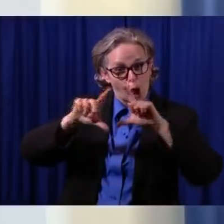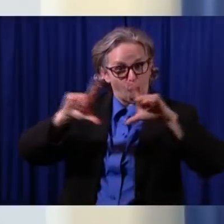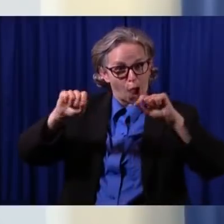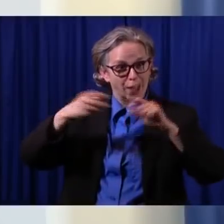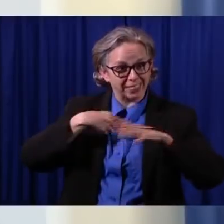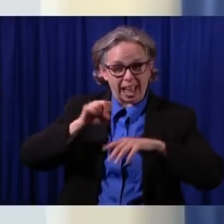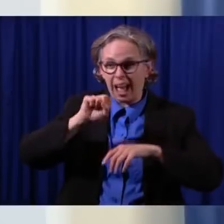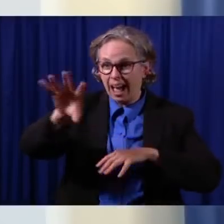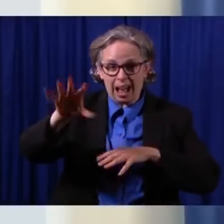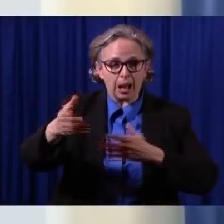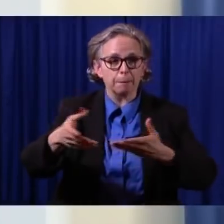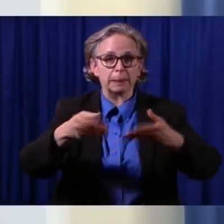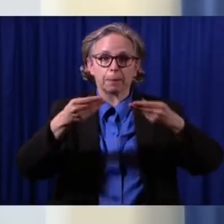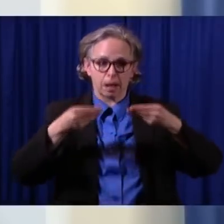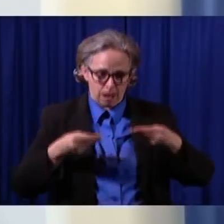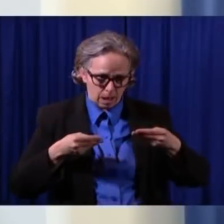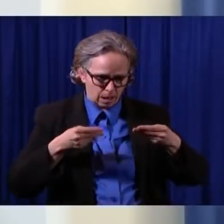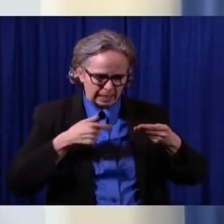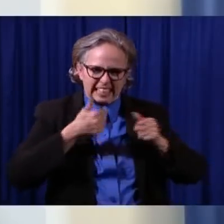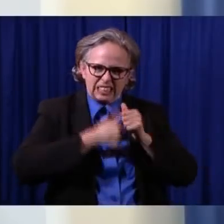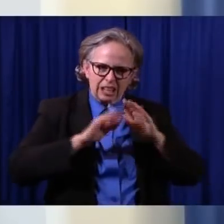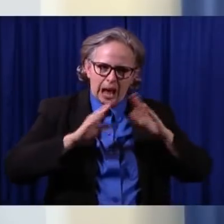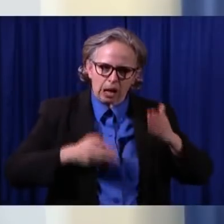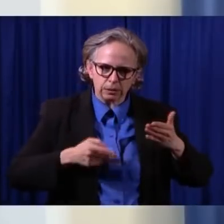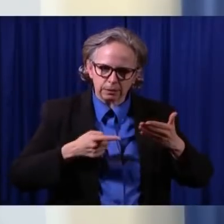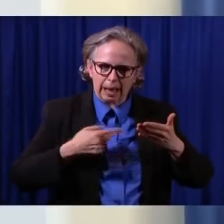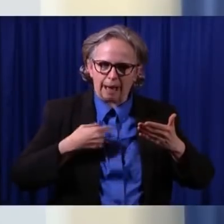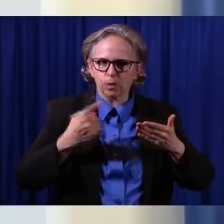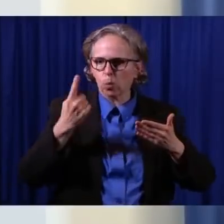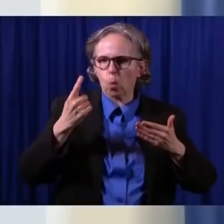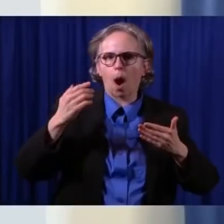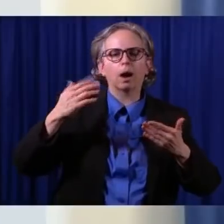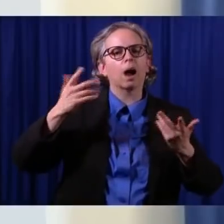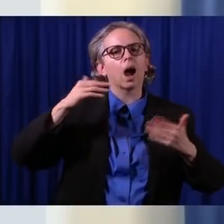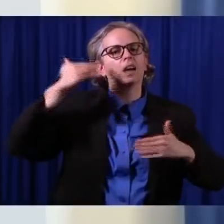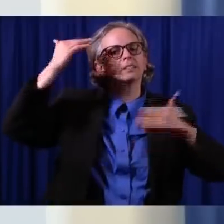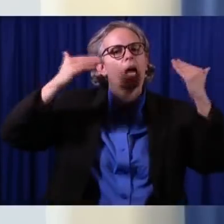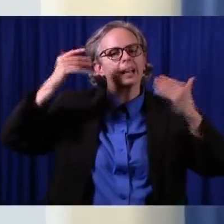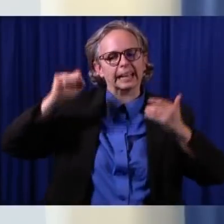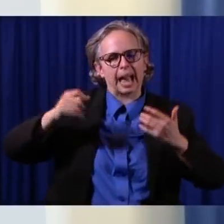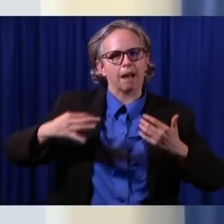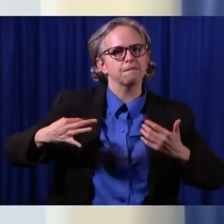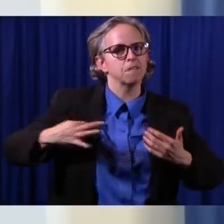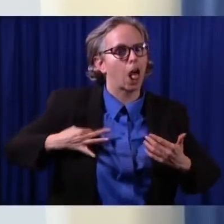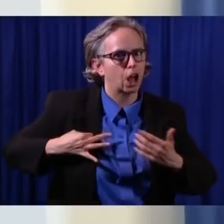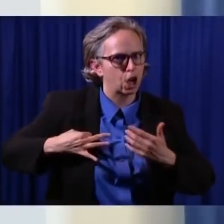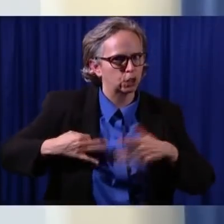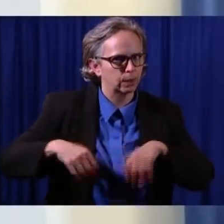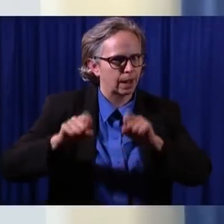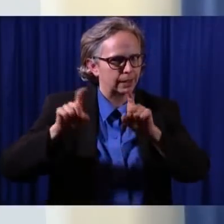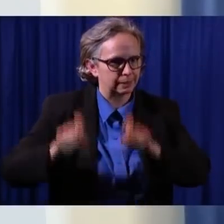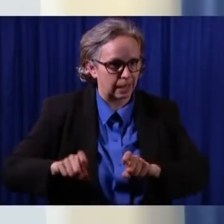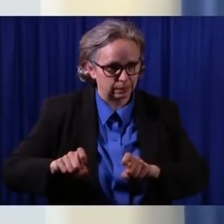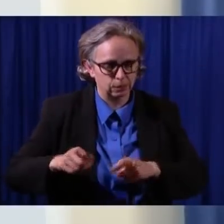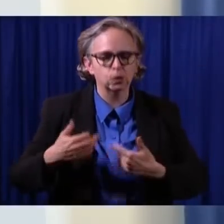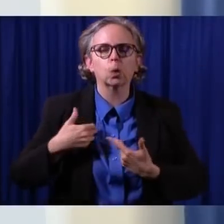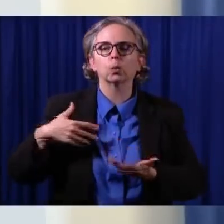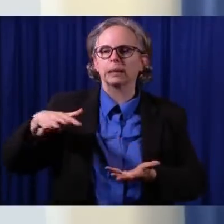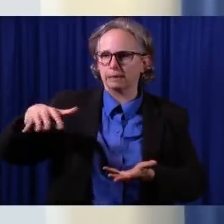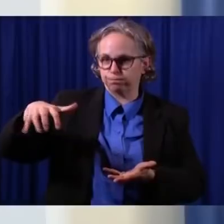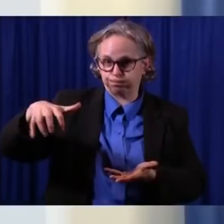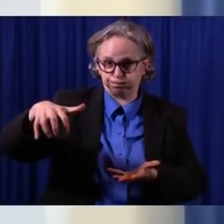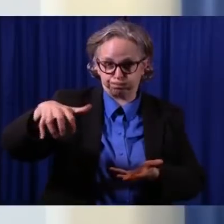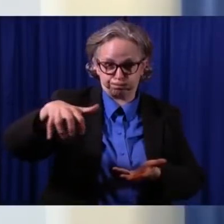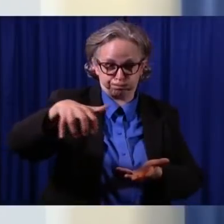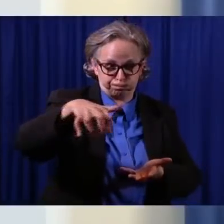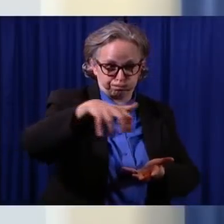adult member of every household. So the scientists are underway on that. They hope to have some results for us, probably around, a little